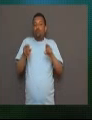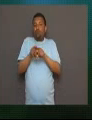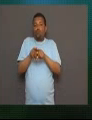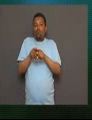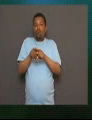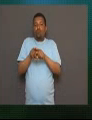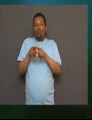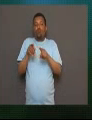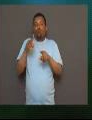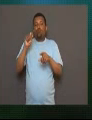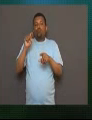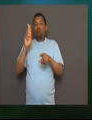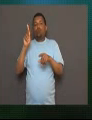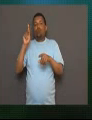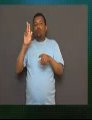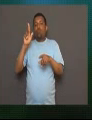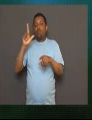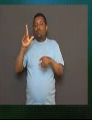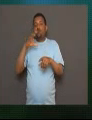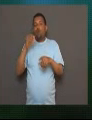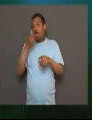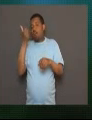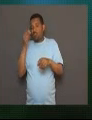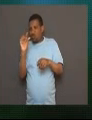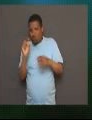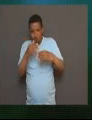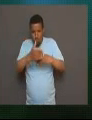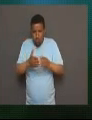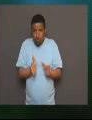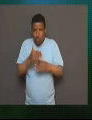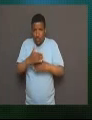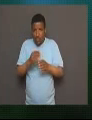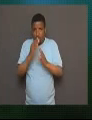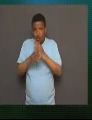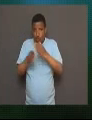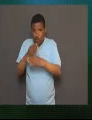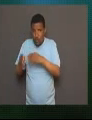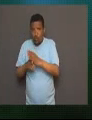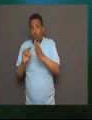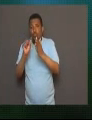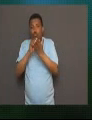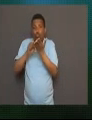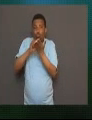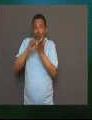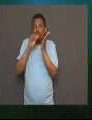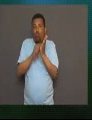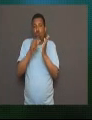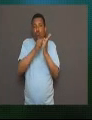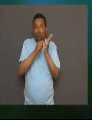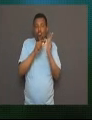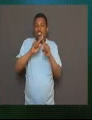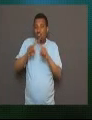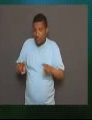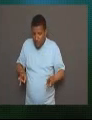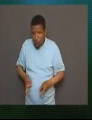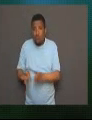Tukul or other small buildings are shown as dots. Different types of roads